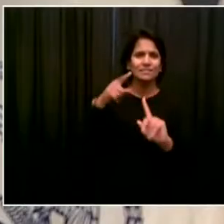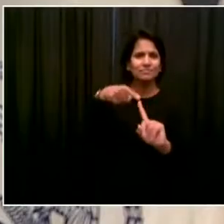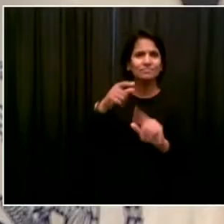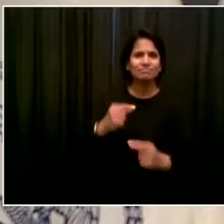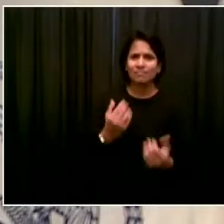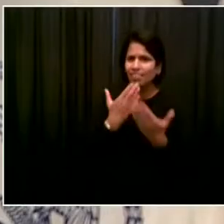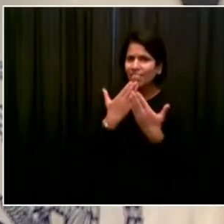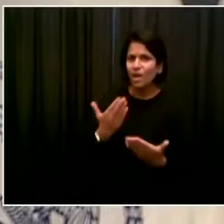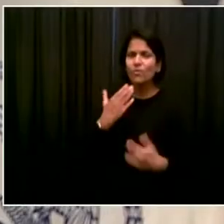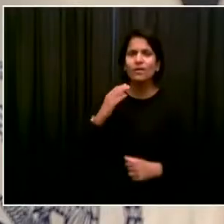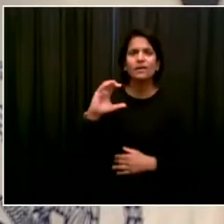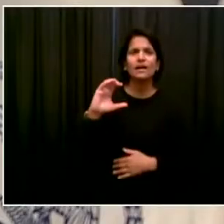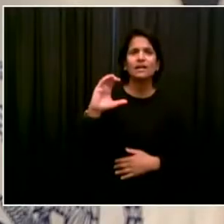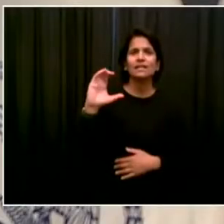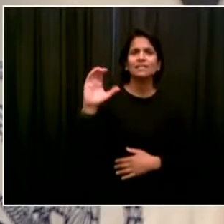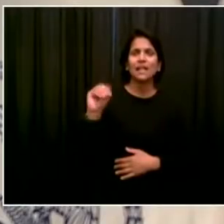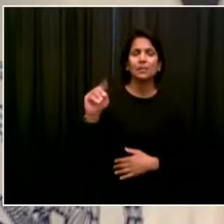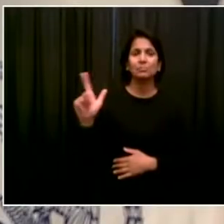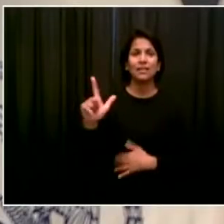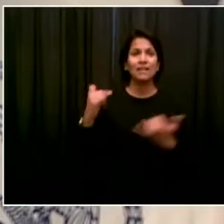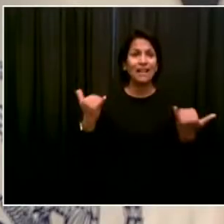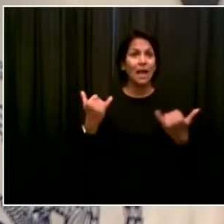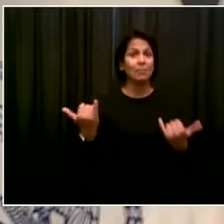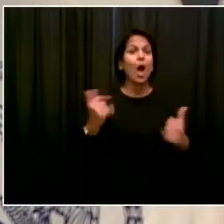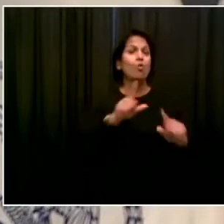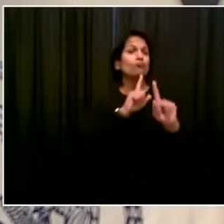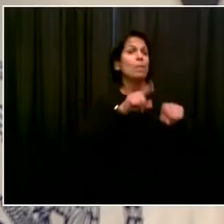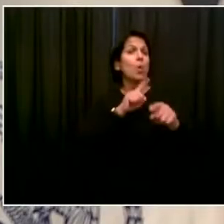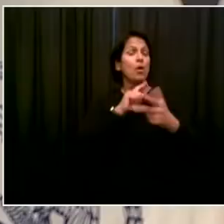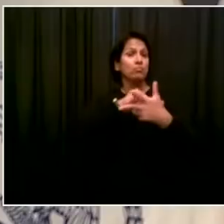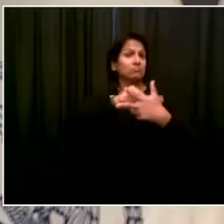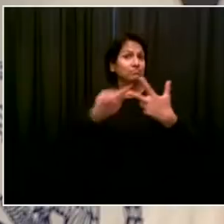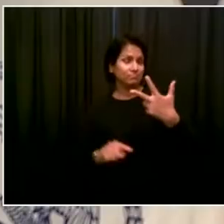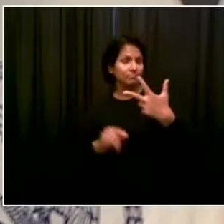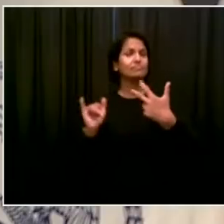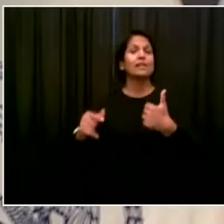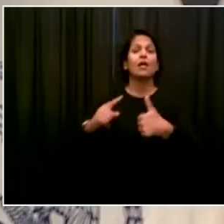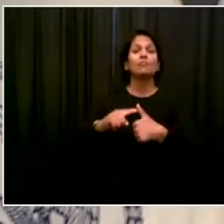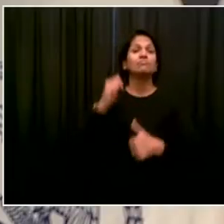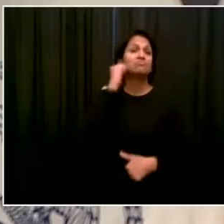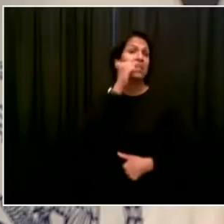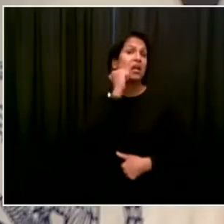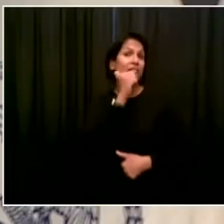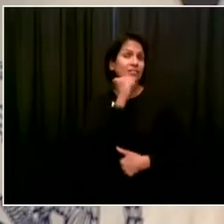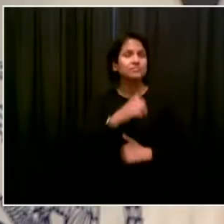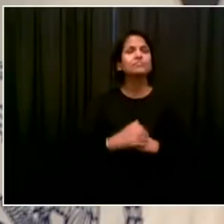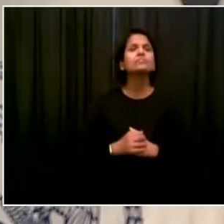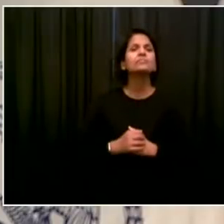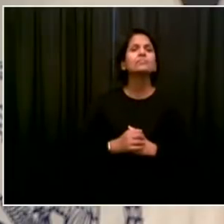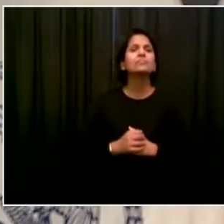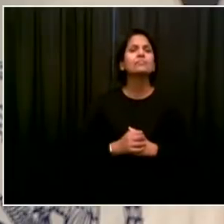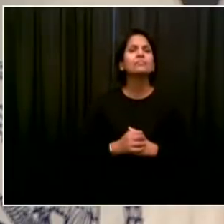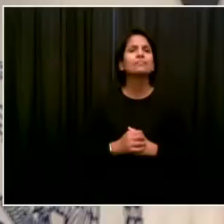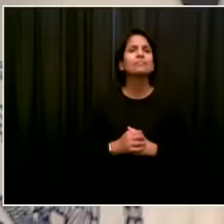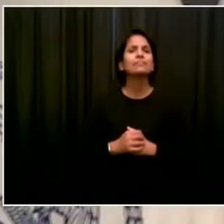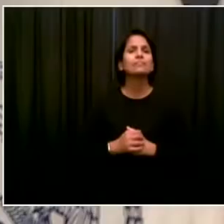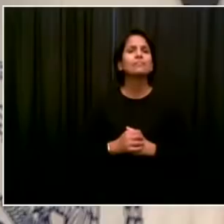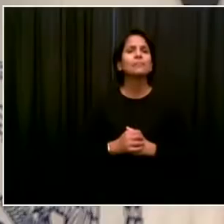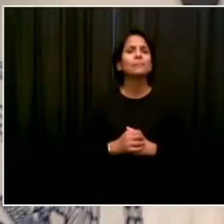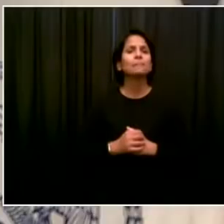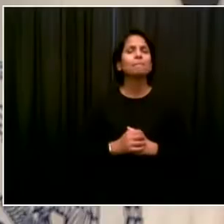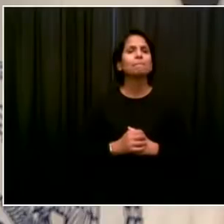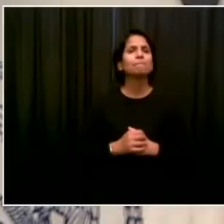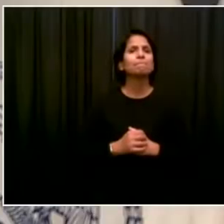to indicators and we start with the best one, which is the doses administered to date. So literally, as we're having these